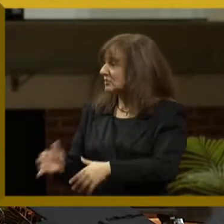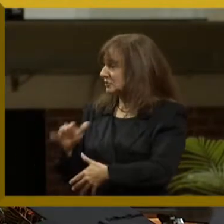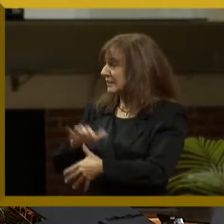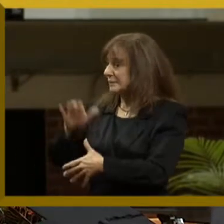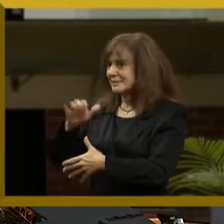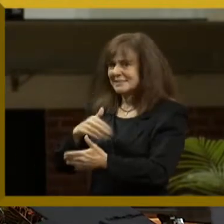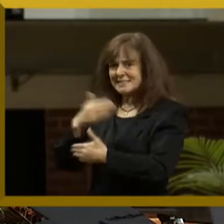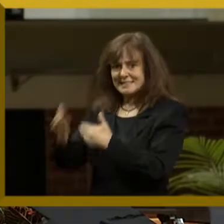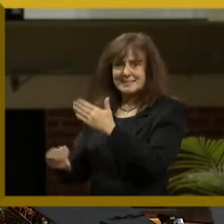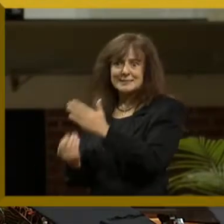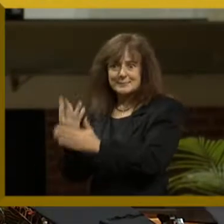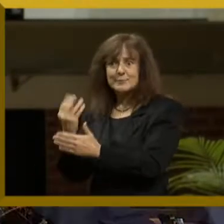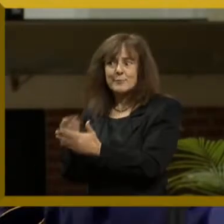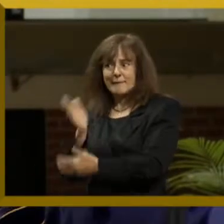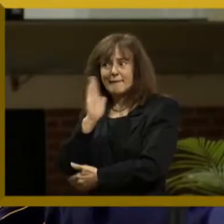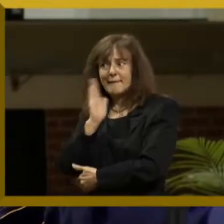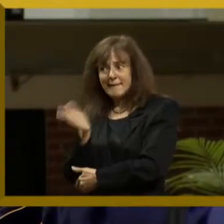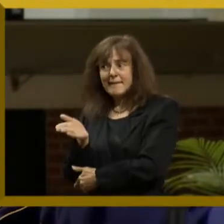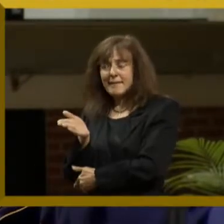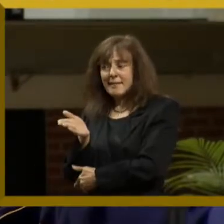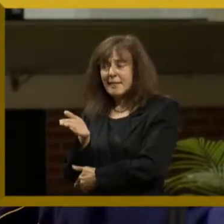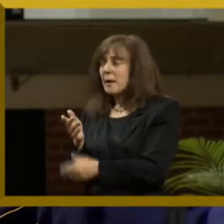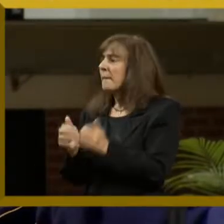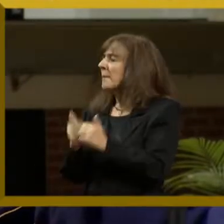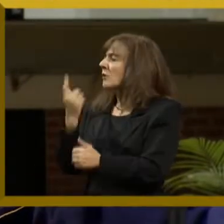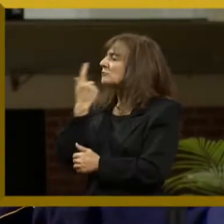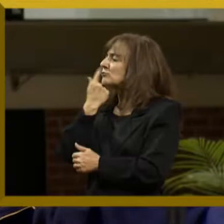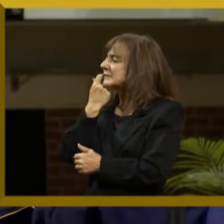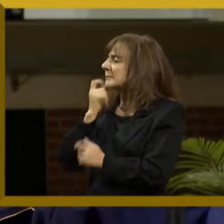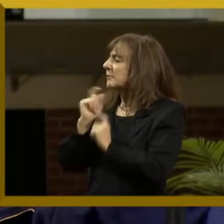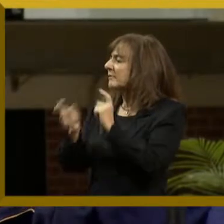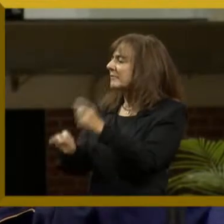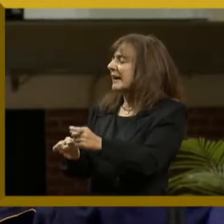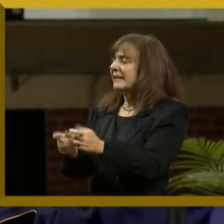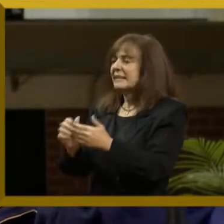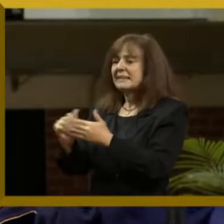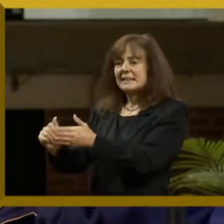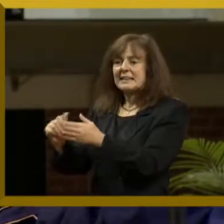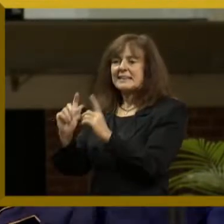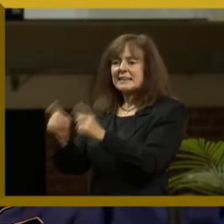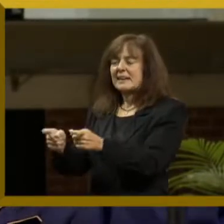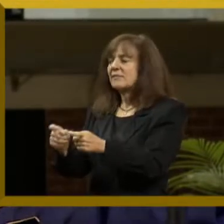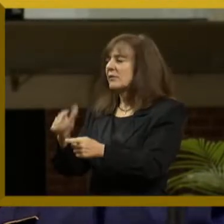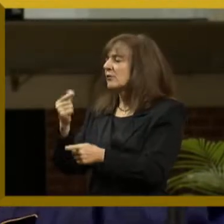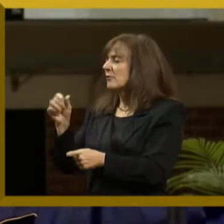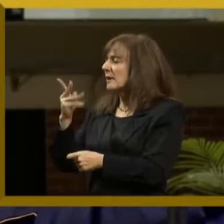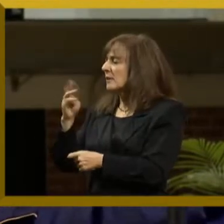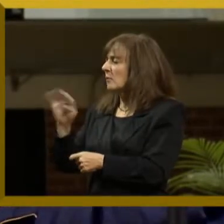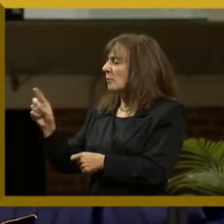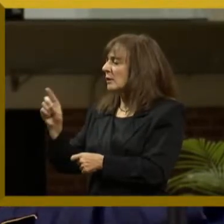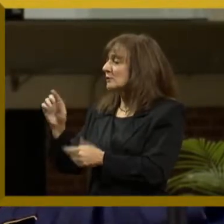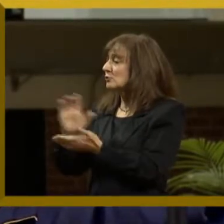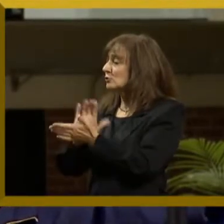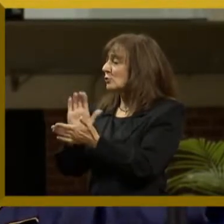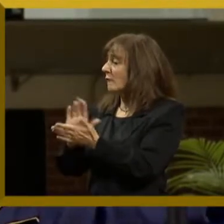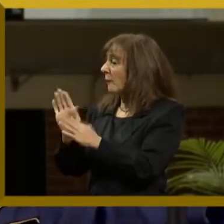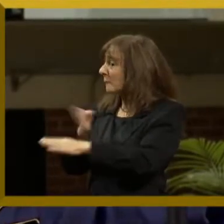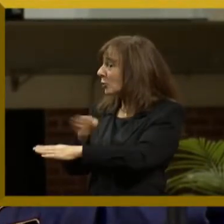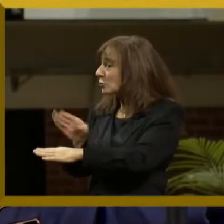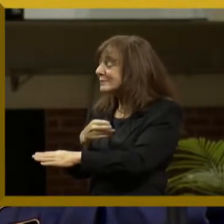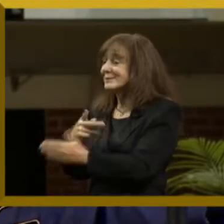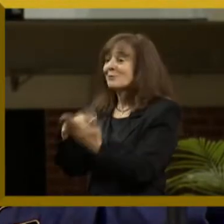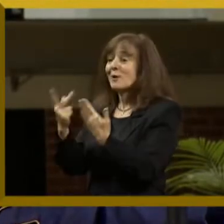this next spring. Most recently, they provided the lead gift for the new Greenwood School of Music project.